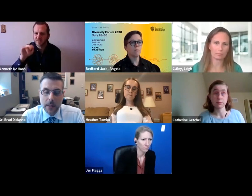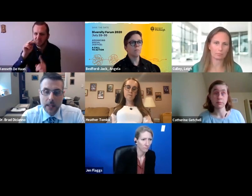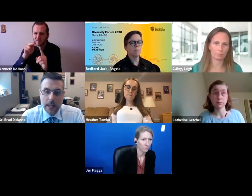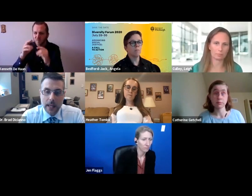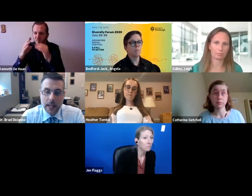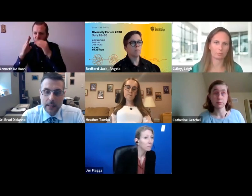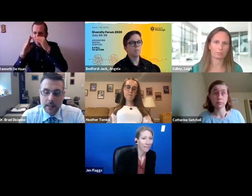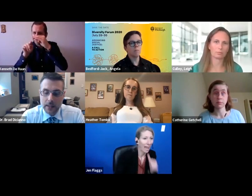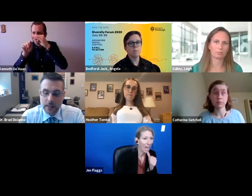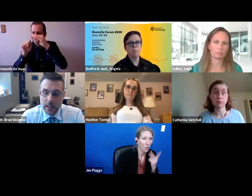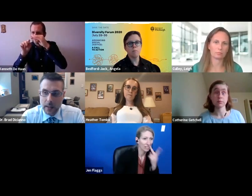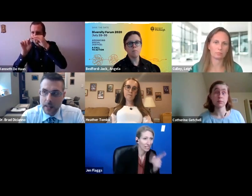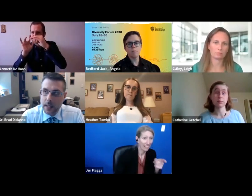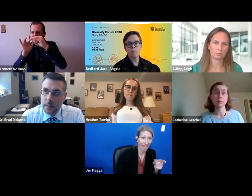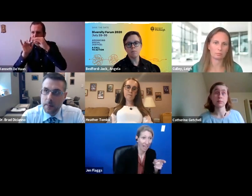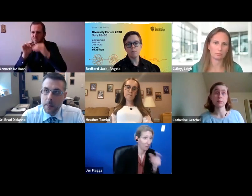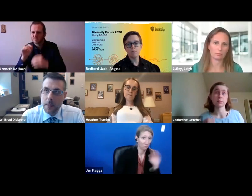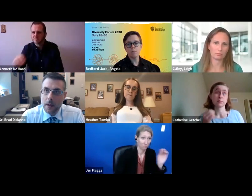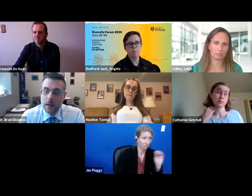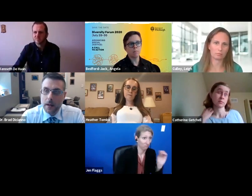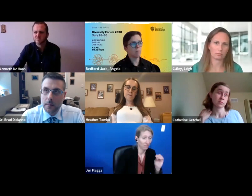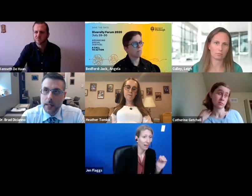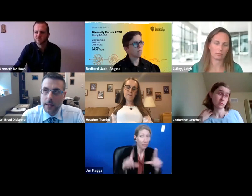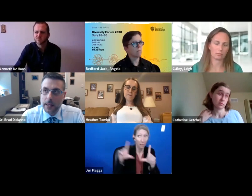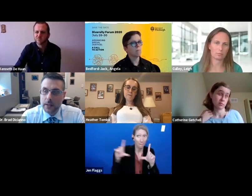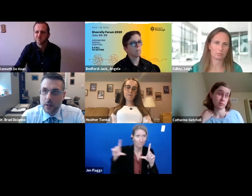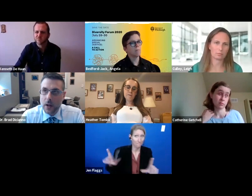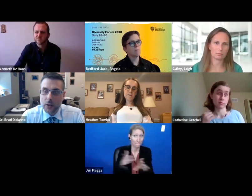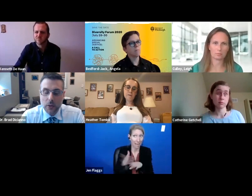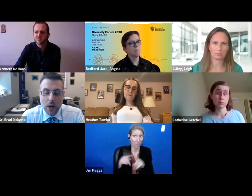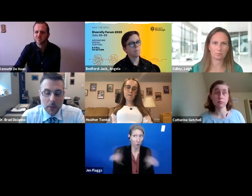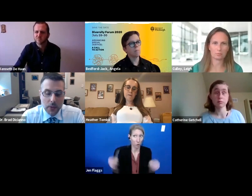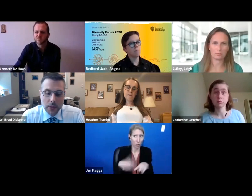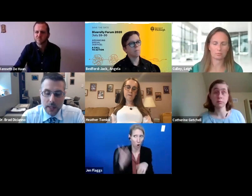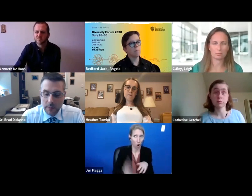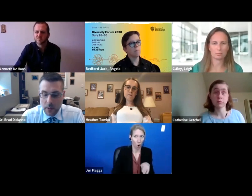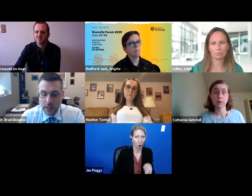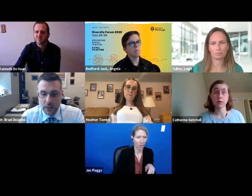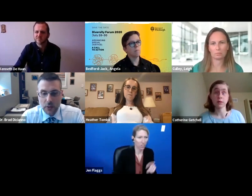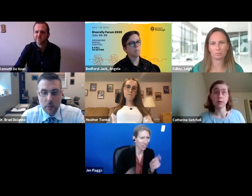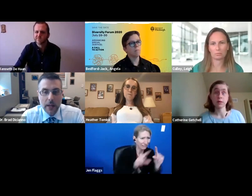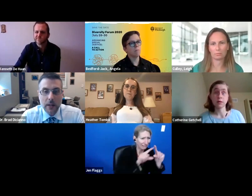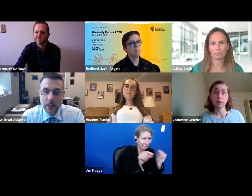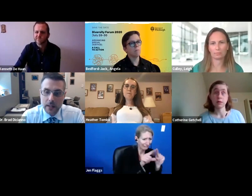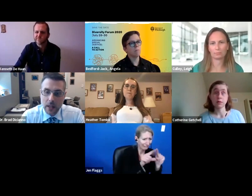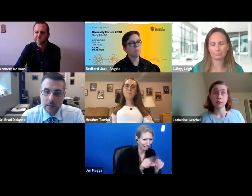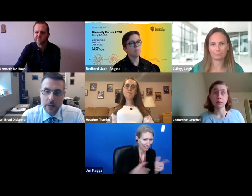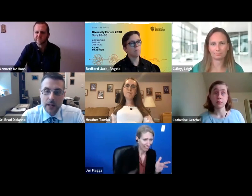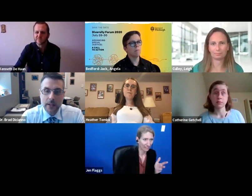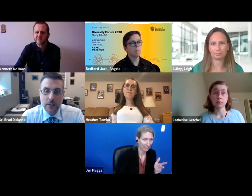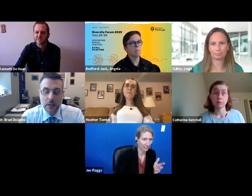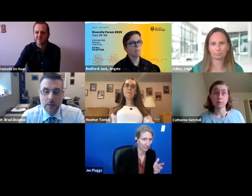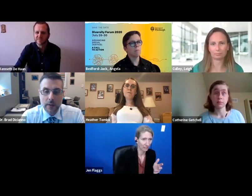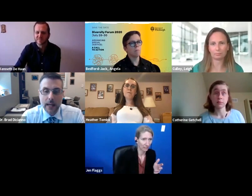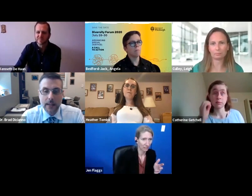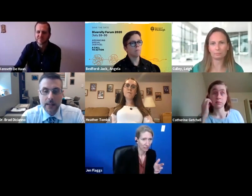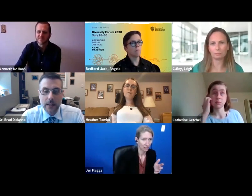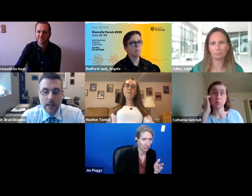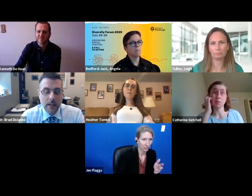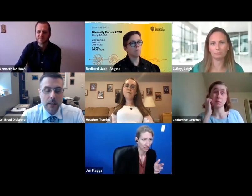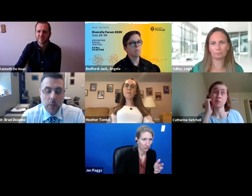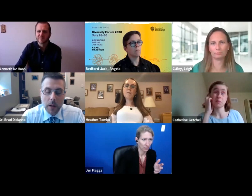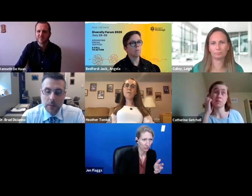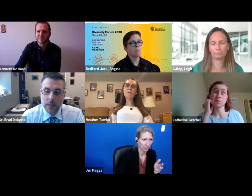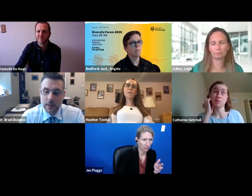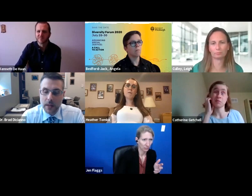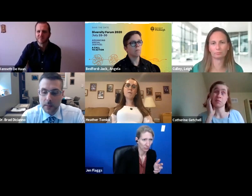them. And this, I think, is also an opportunity for us to do better in a lot of areas. You know, the fact that a